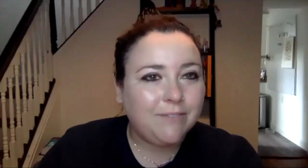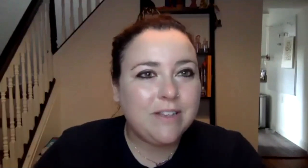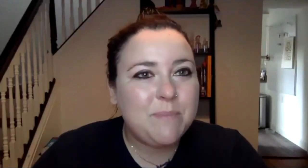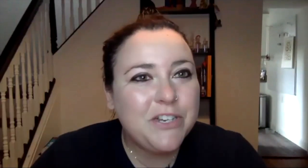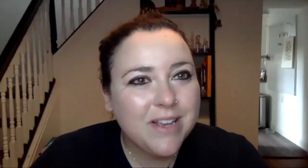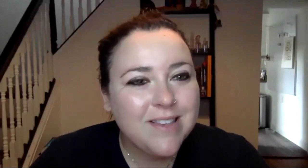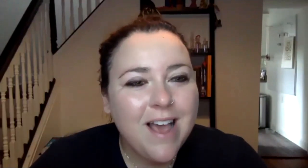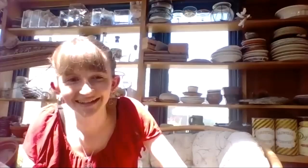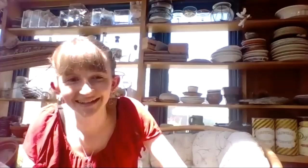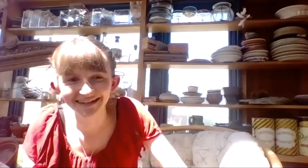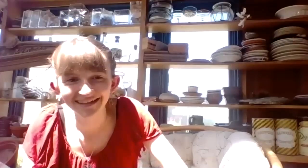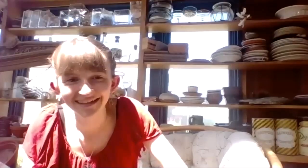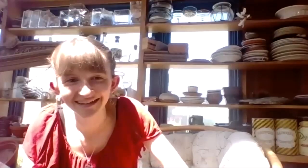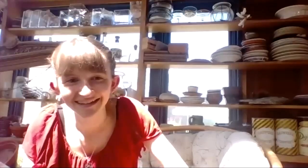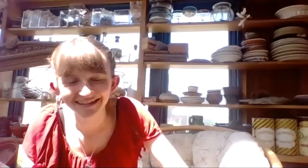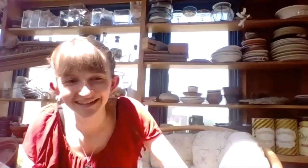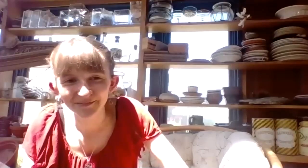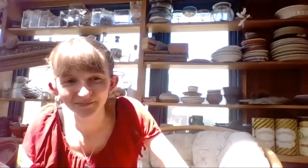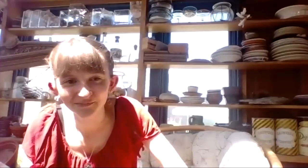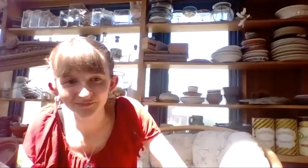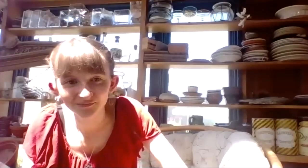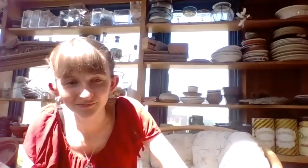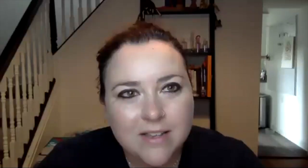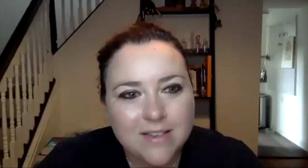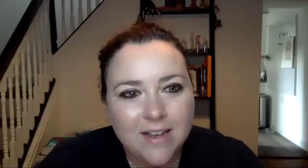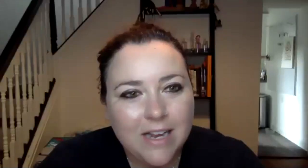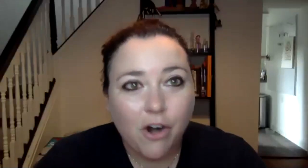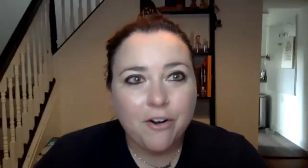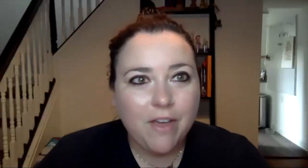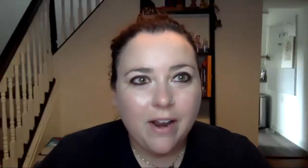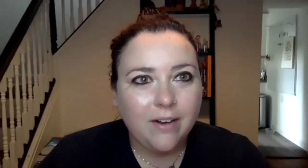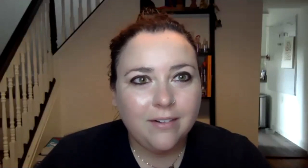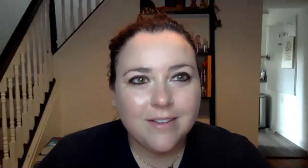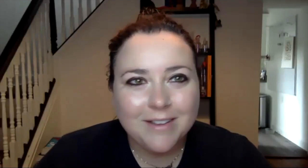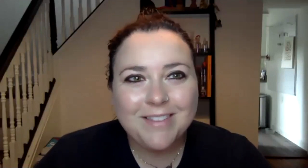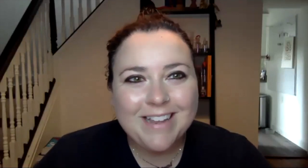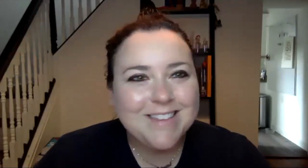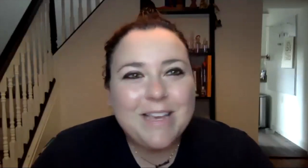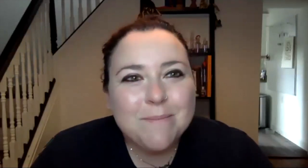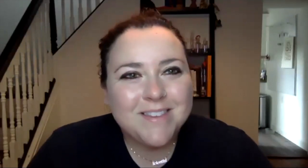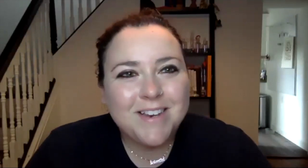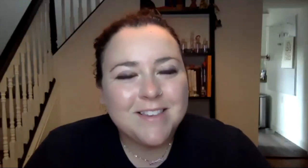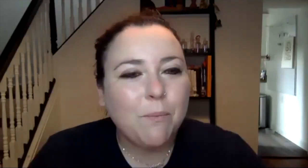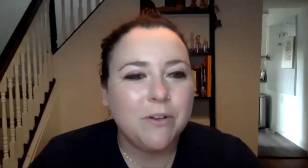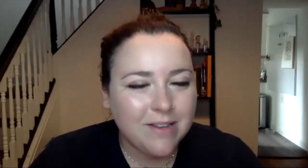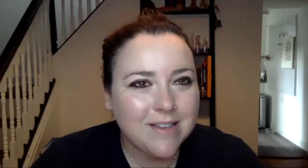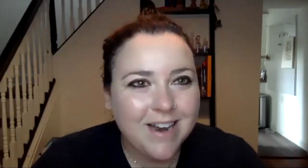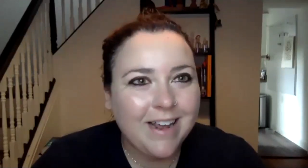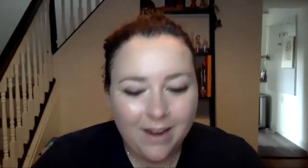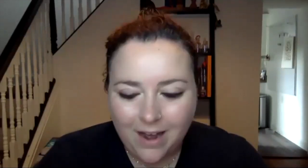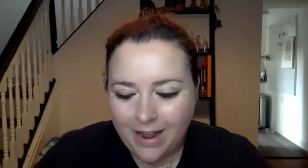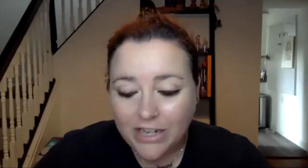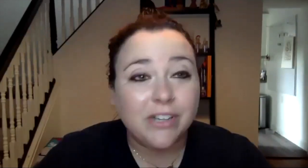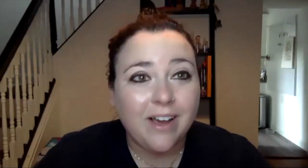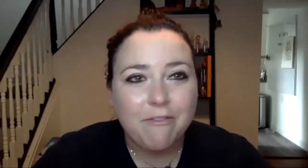a different species. Yeah. And so yeah, that question is harder than it seems to someone who doesn't